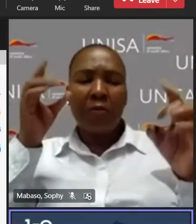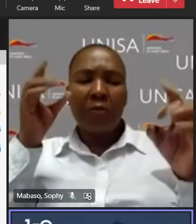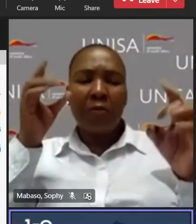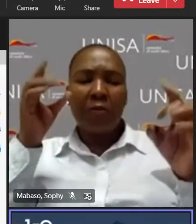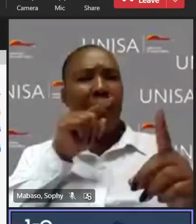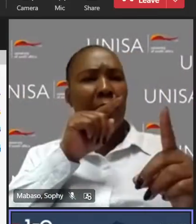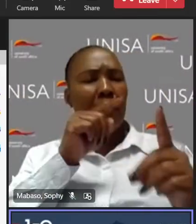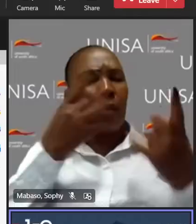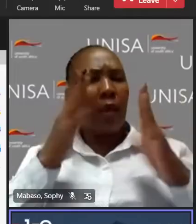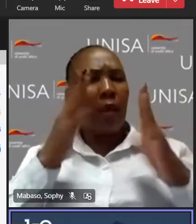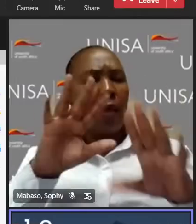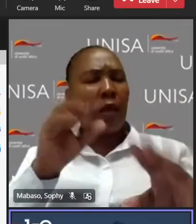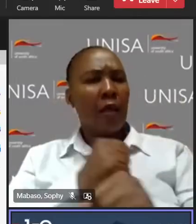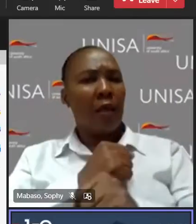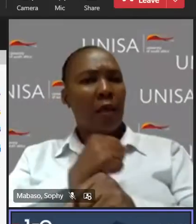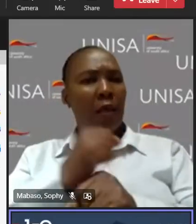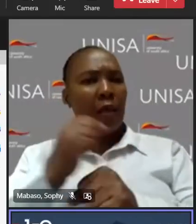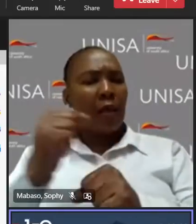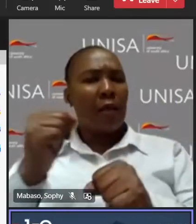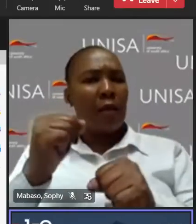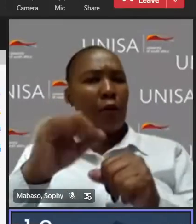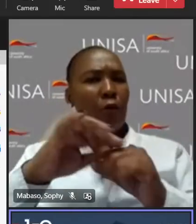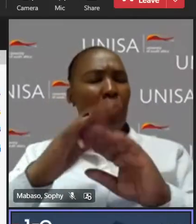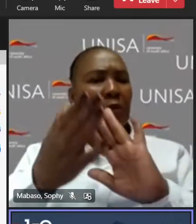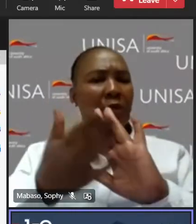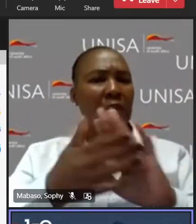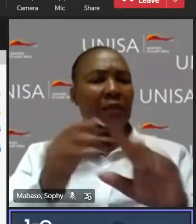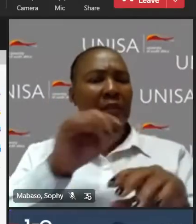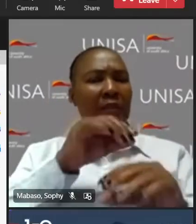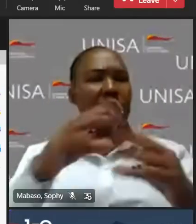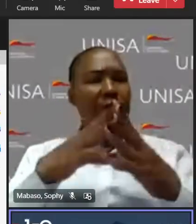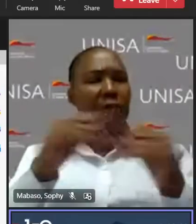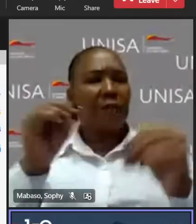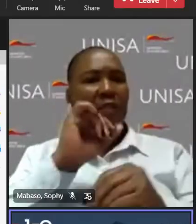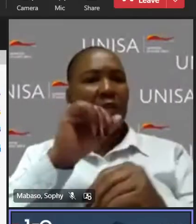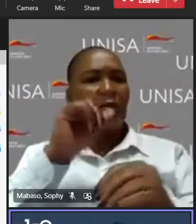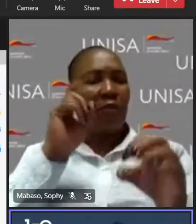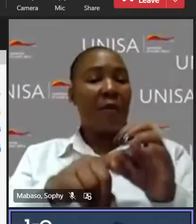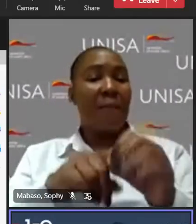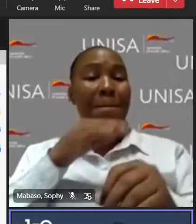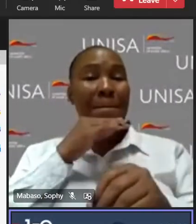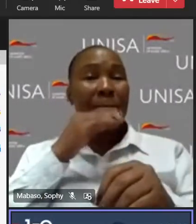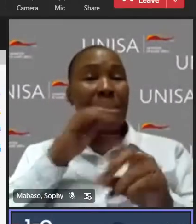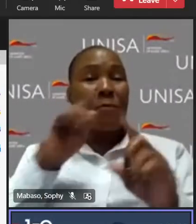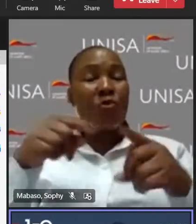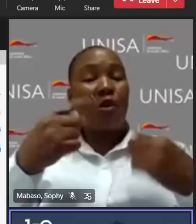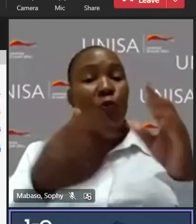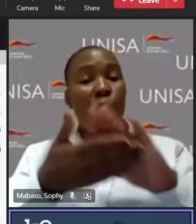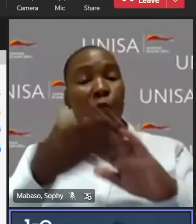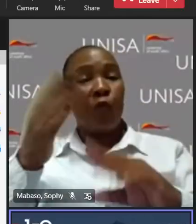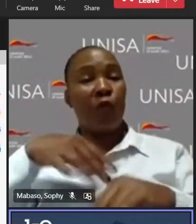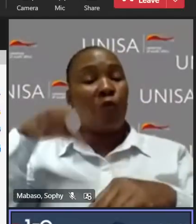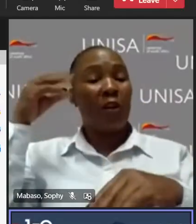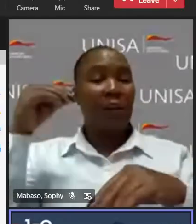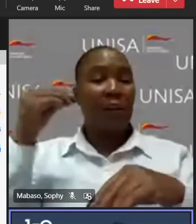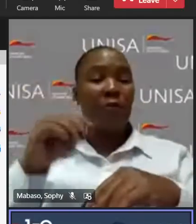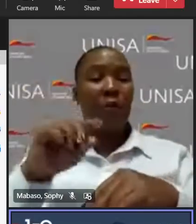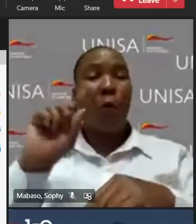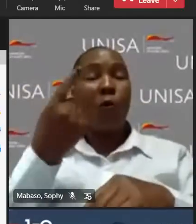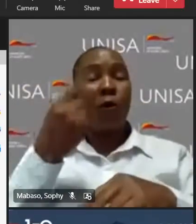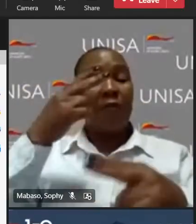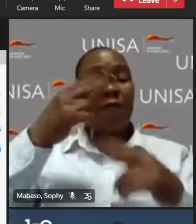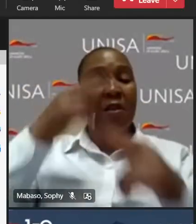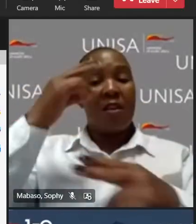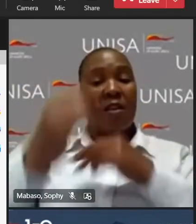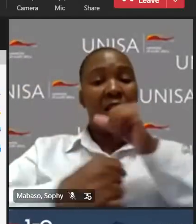completing, so you won't be able to find graduation details just yet, only in your final year.